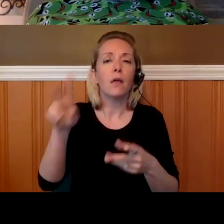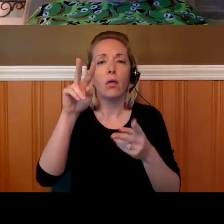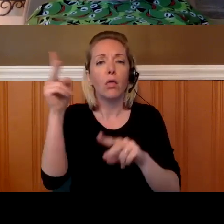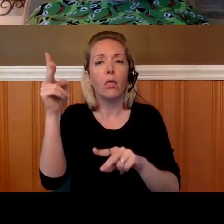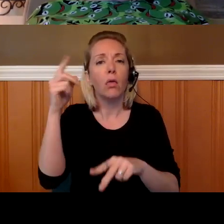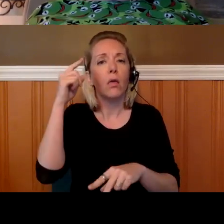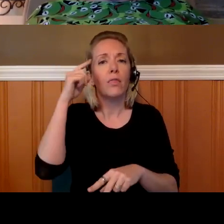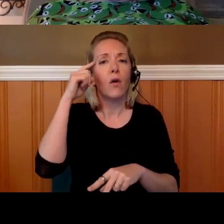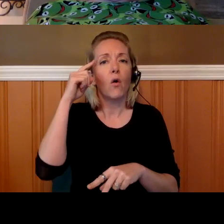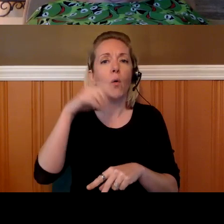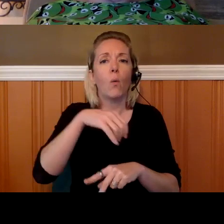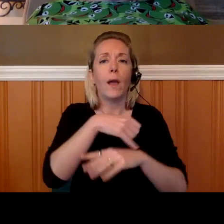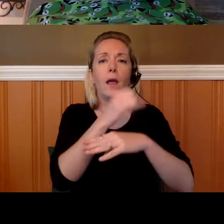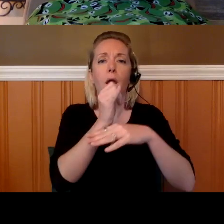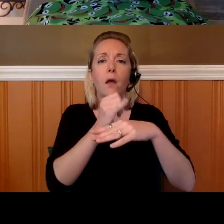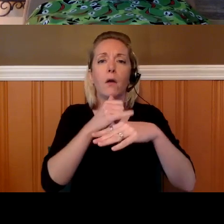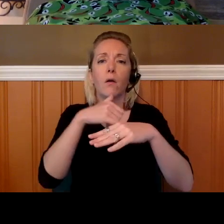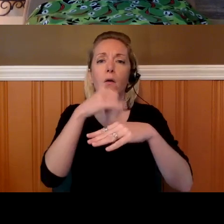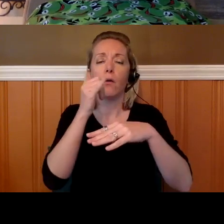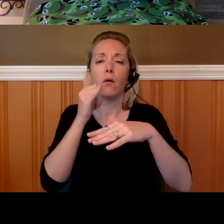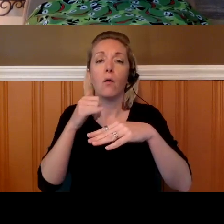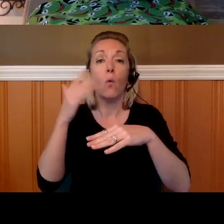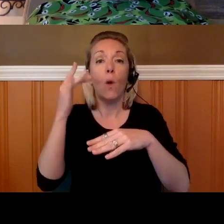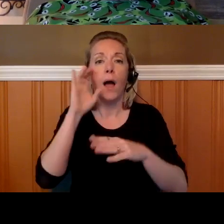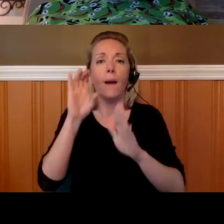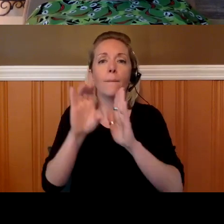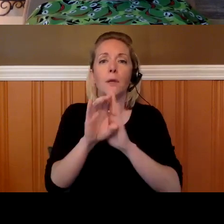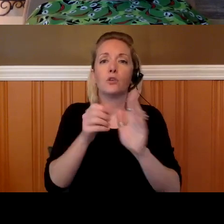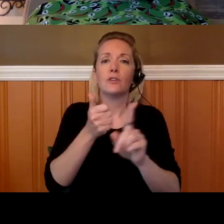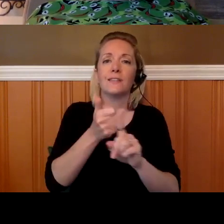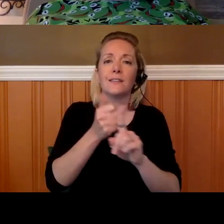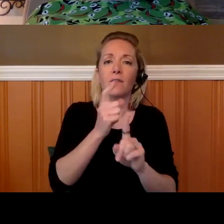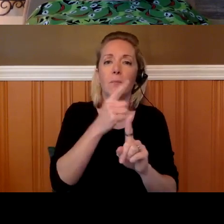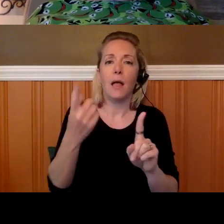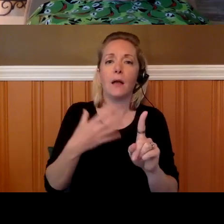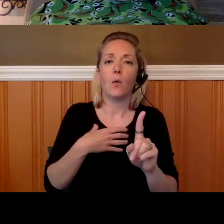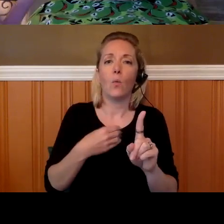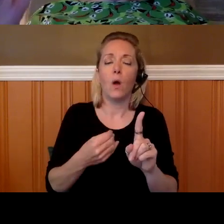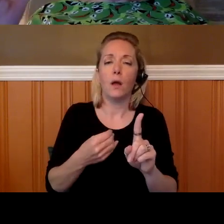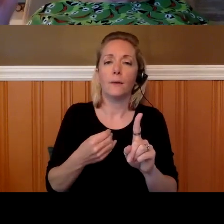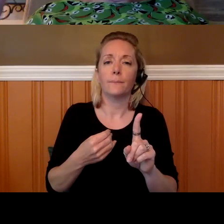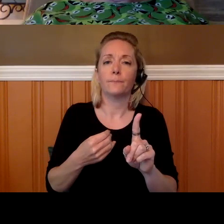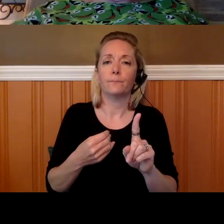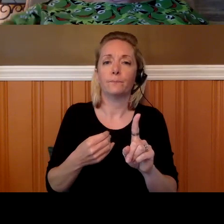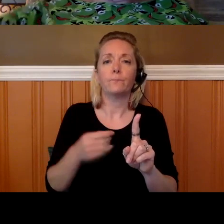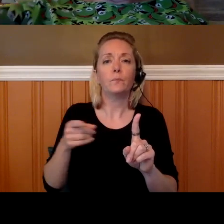about habitats. But because it was black and white line drawings, he interpreted